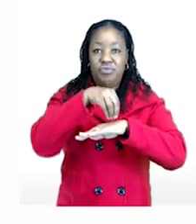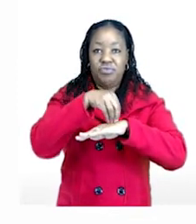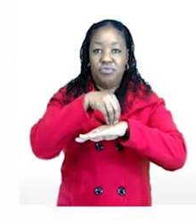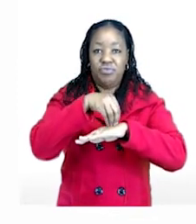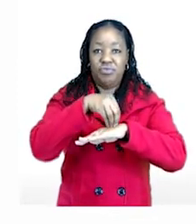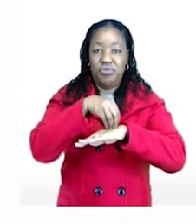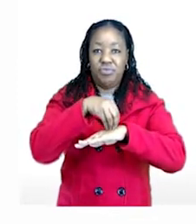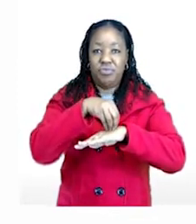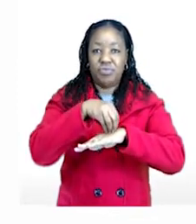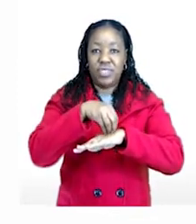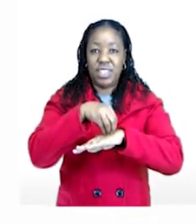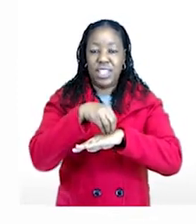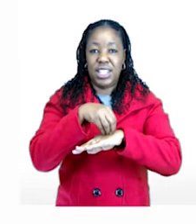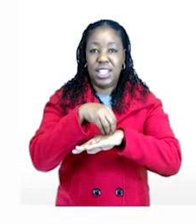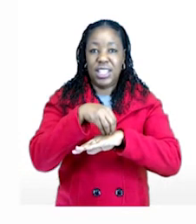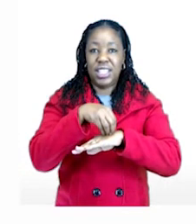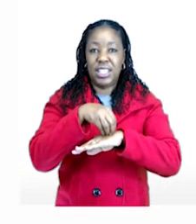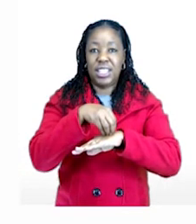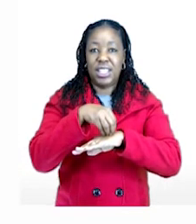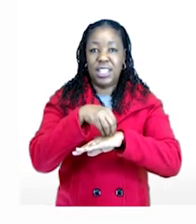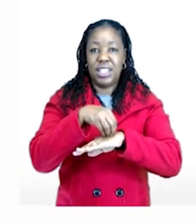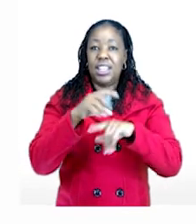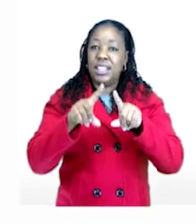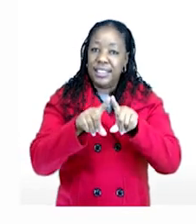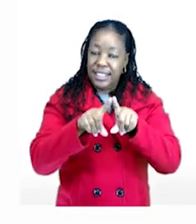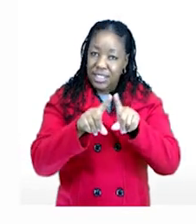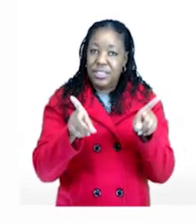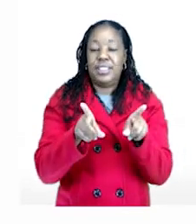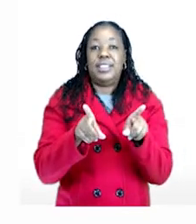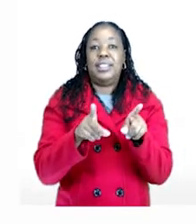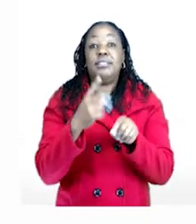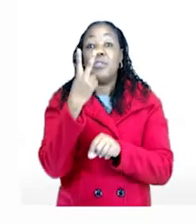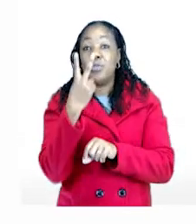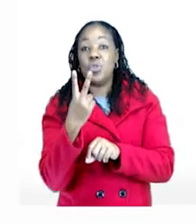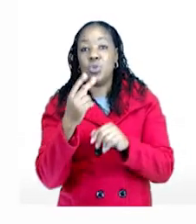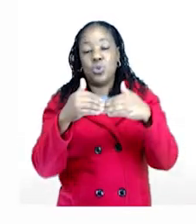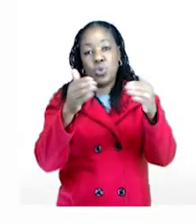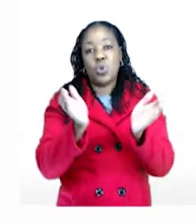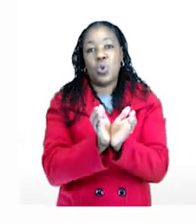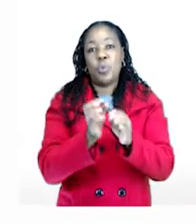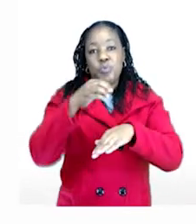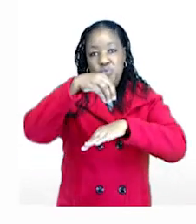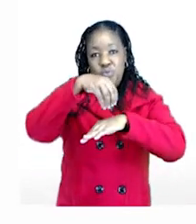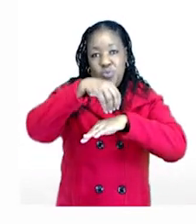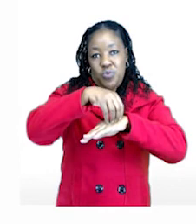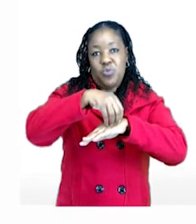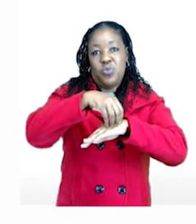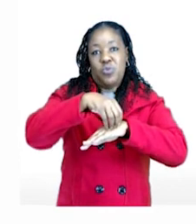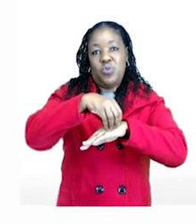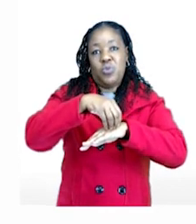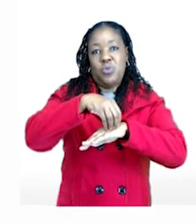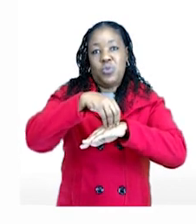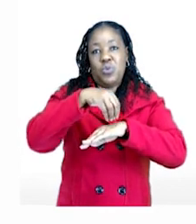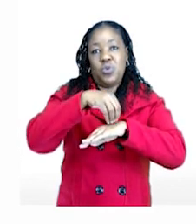called the knob. The knobs are different. Which 2 pots look different from